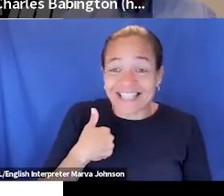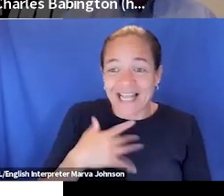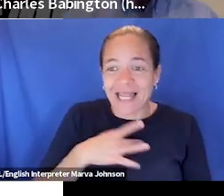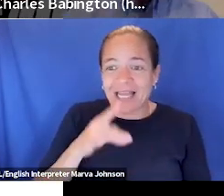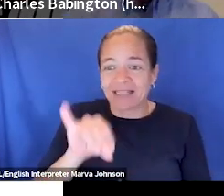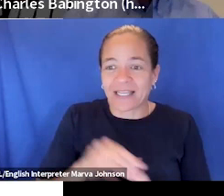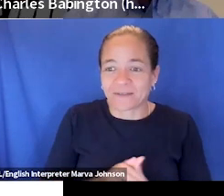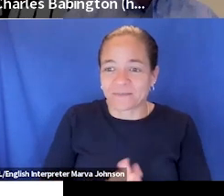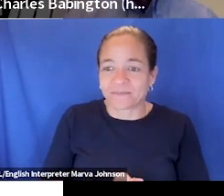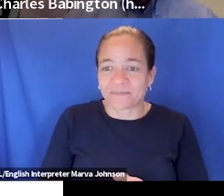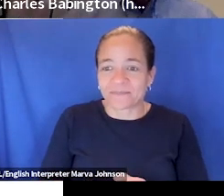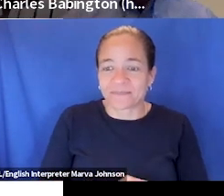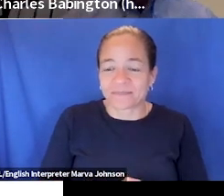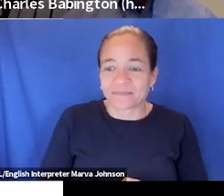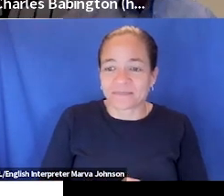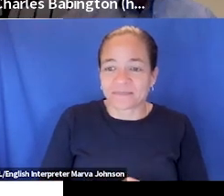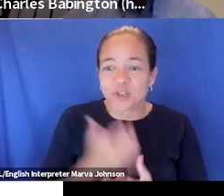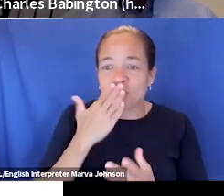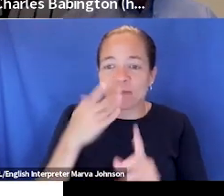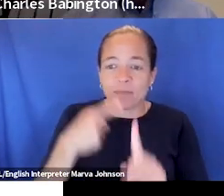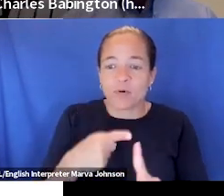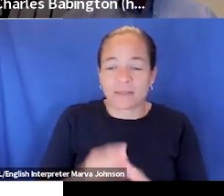Very good point. Very good point.